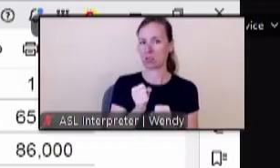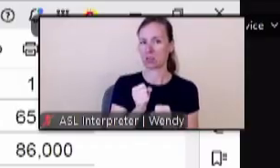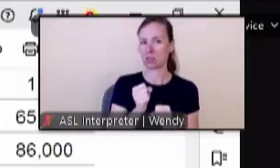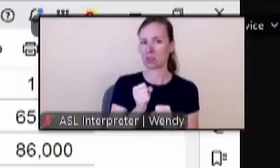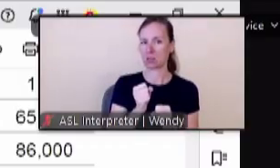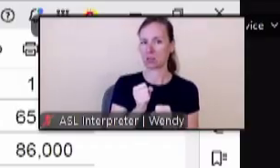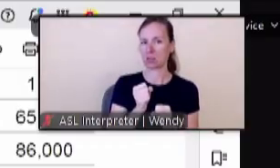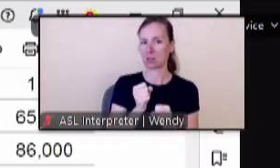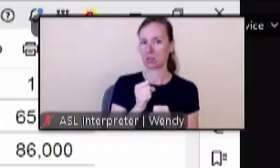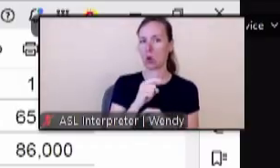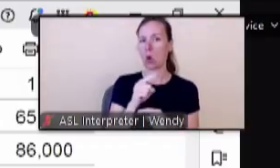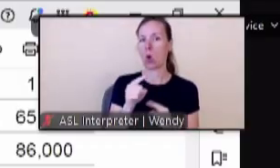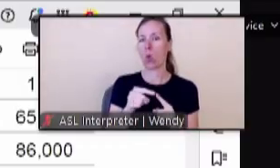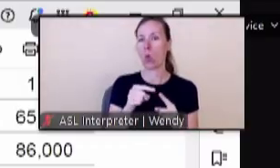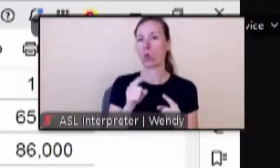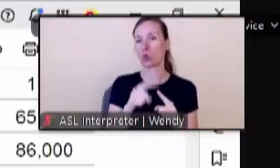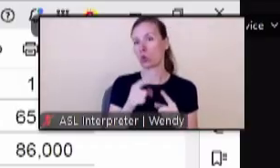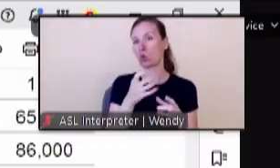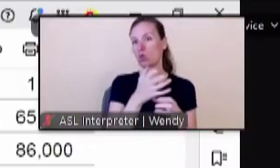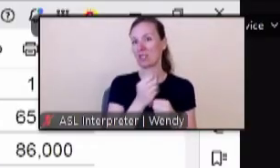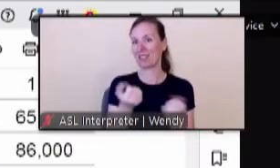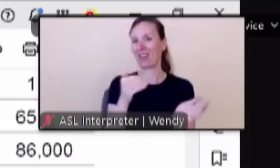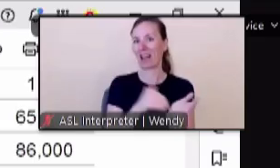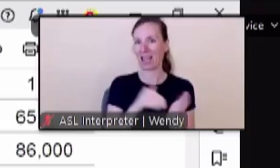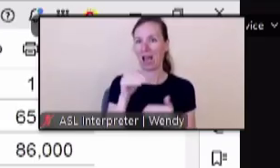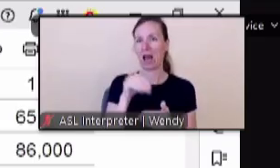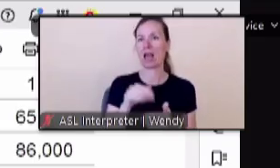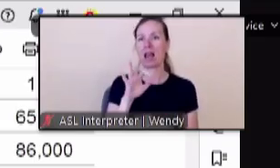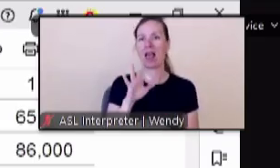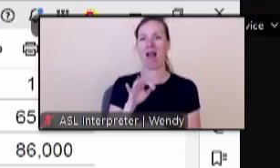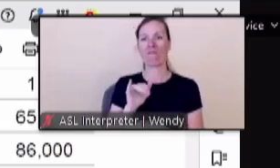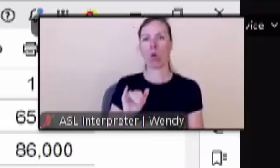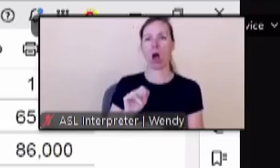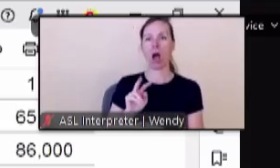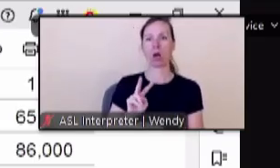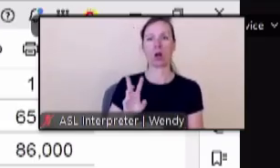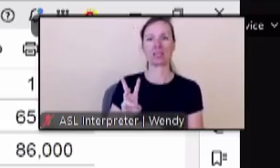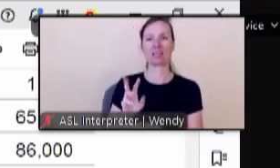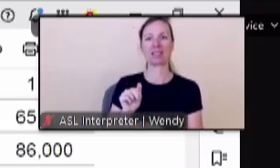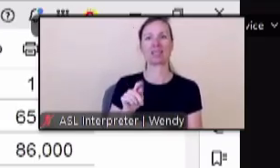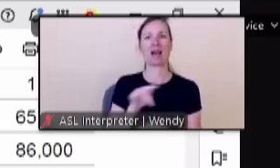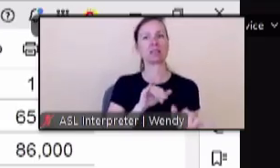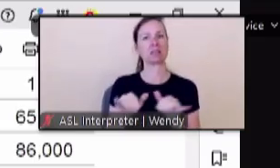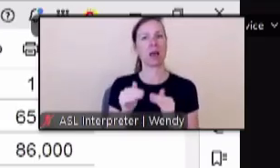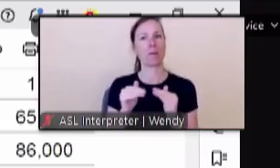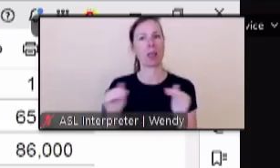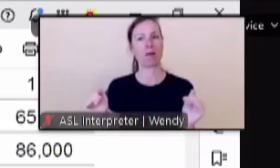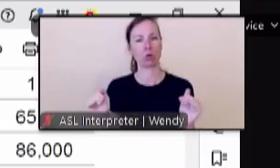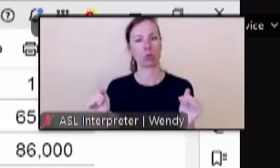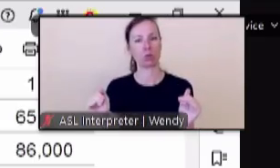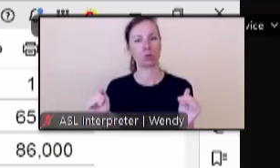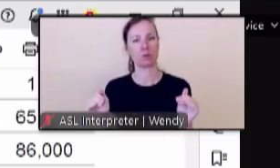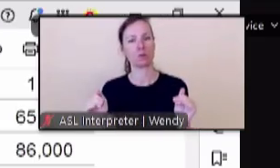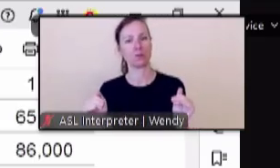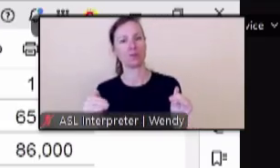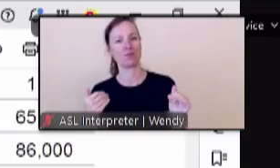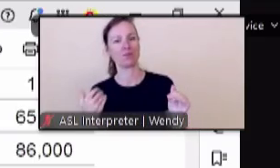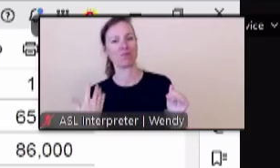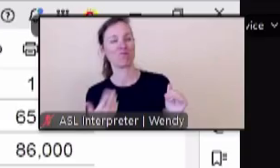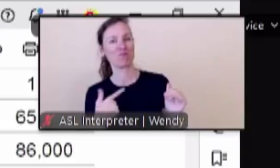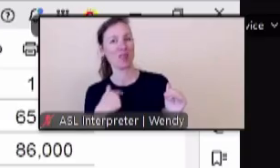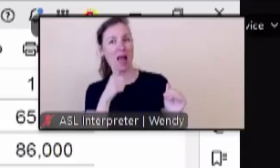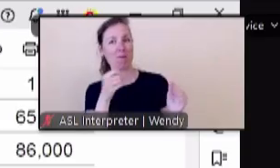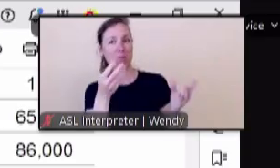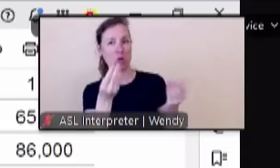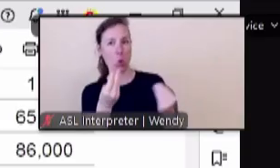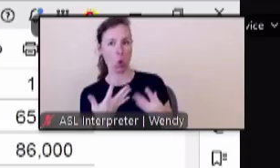in FY26 at that same level? I haven't been notified yes or no or where we stand right now